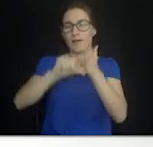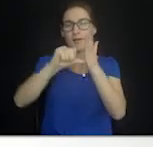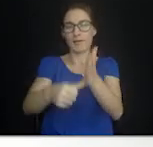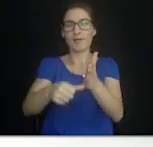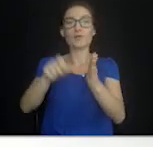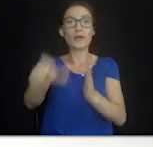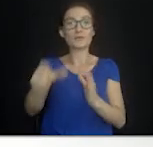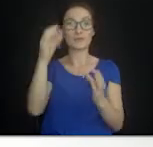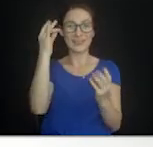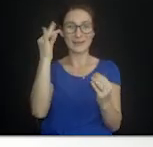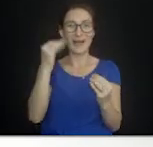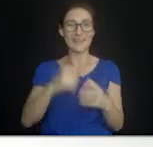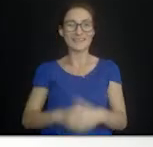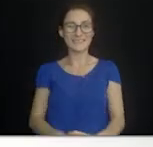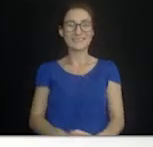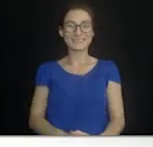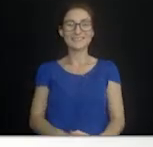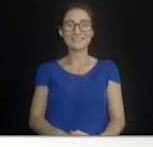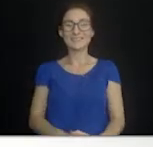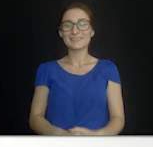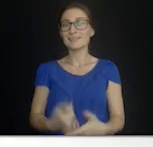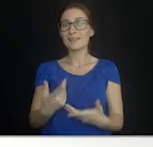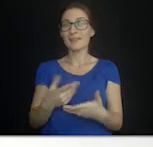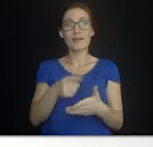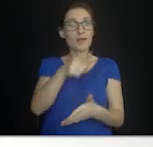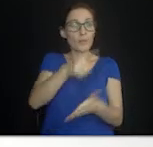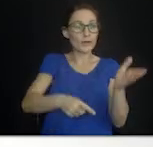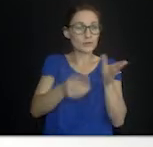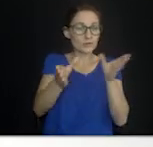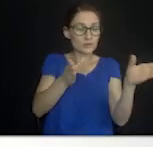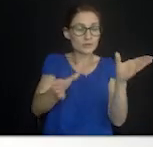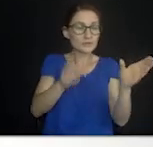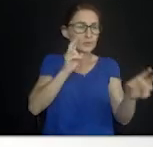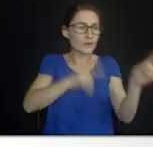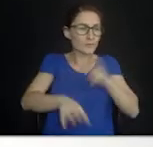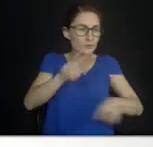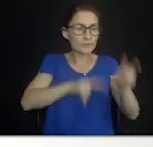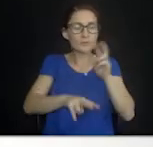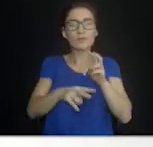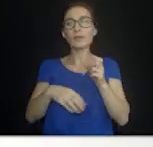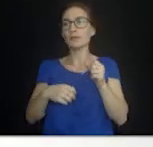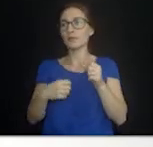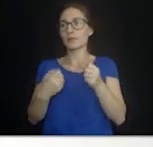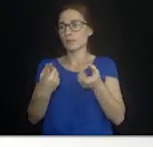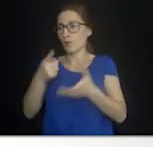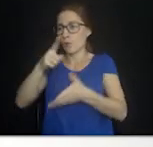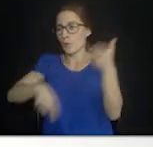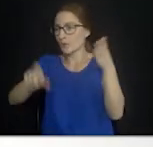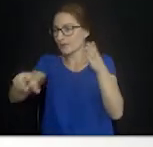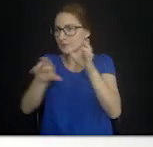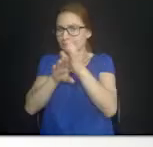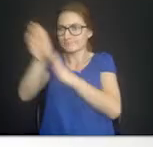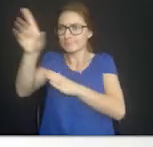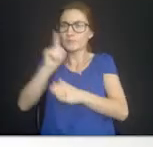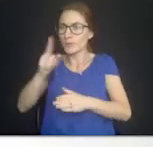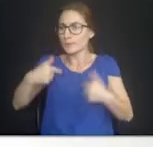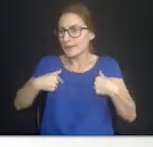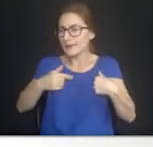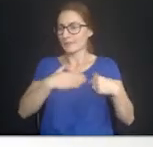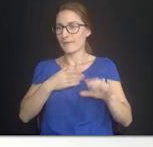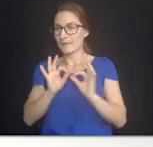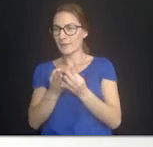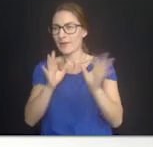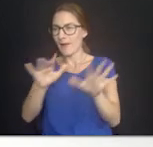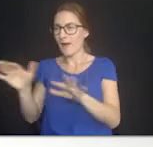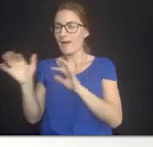where are we in time and place? What services am I looking at? What things do I need to create for myself and my family? And from there,